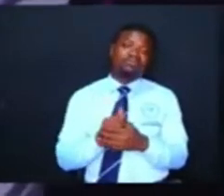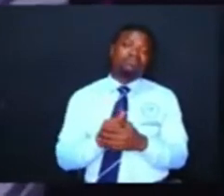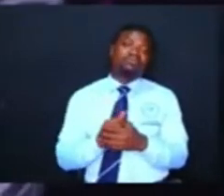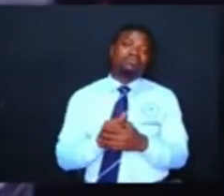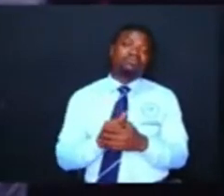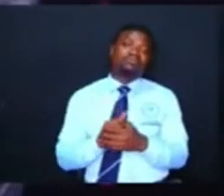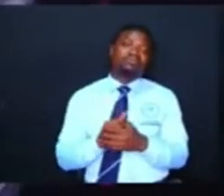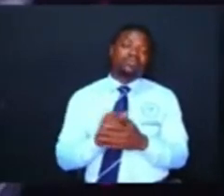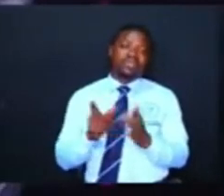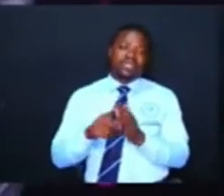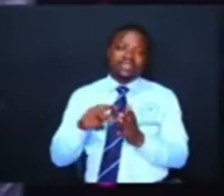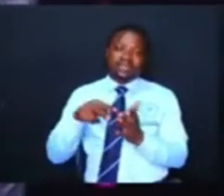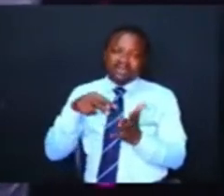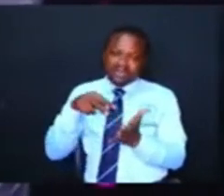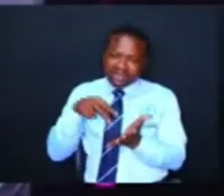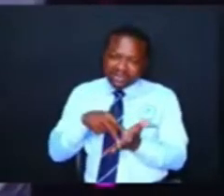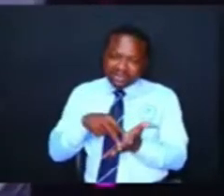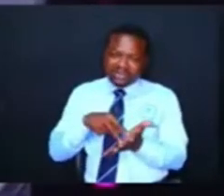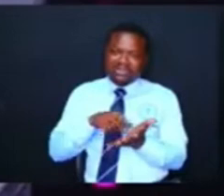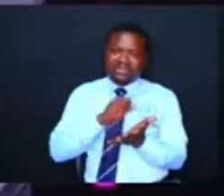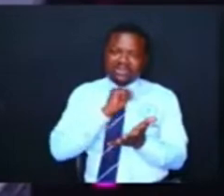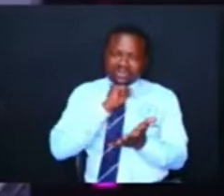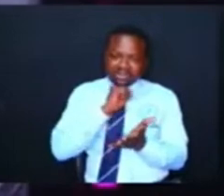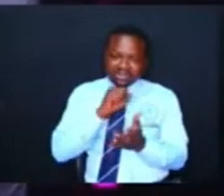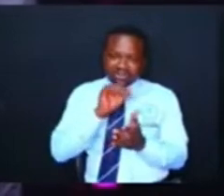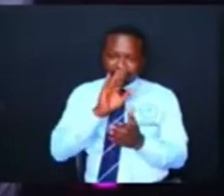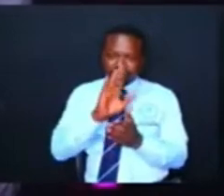And be steadfast in your ways.